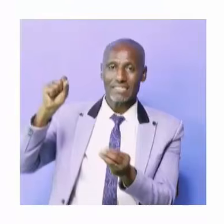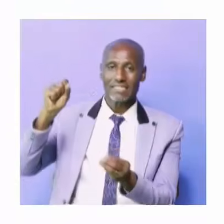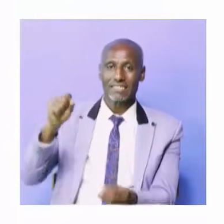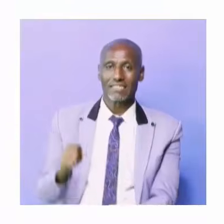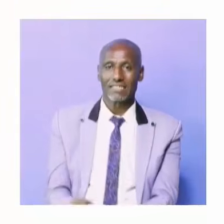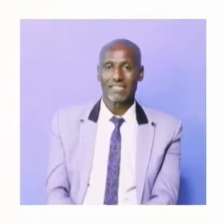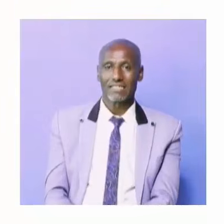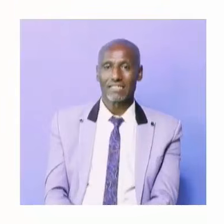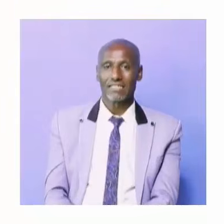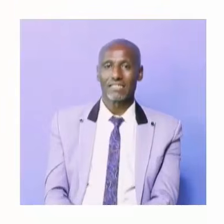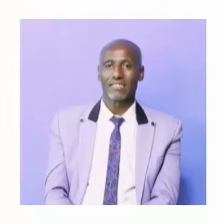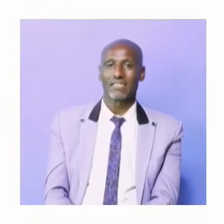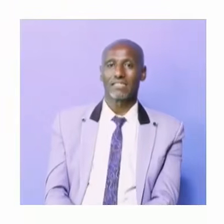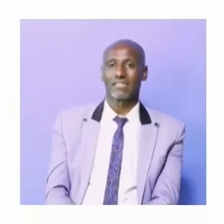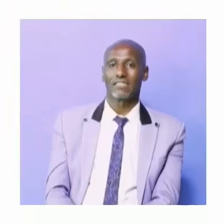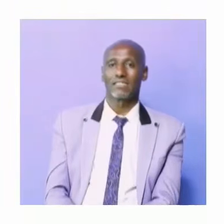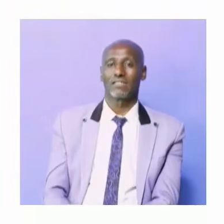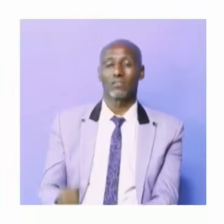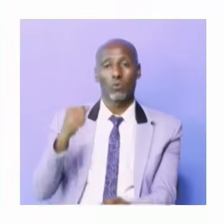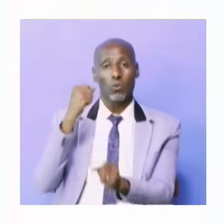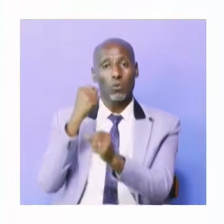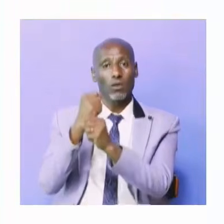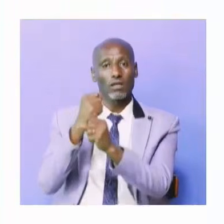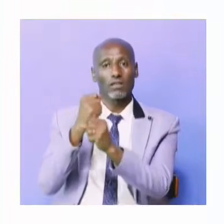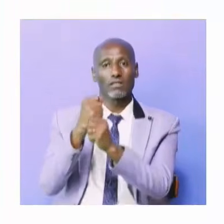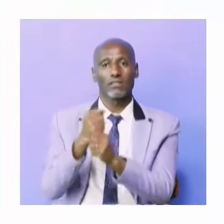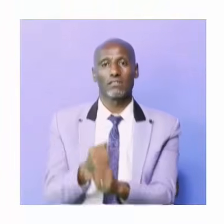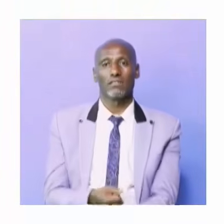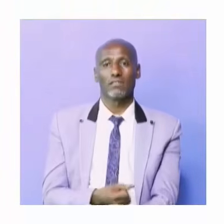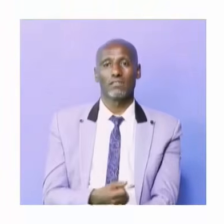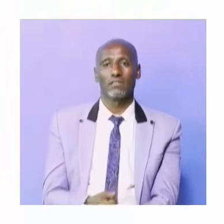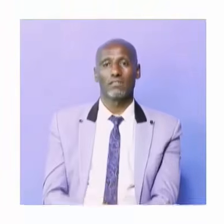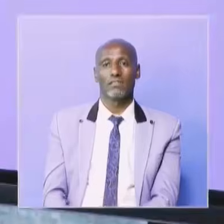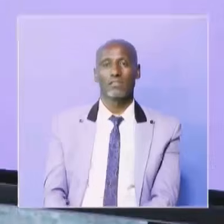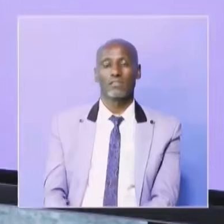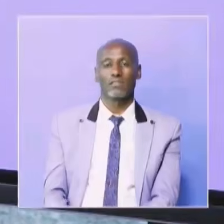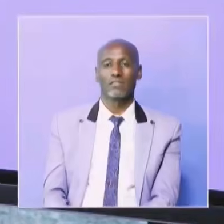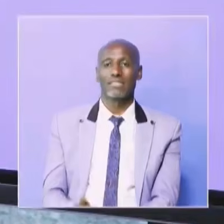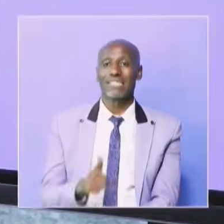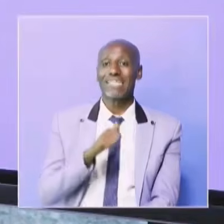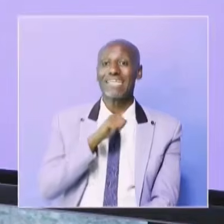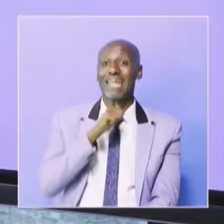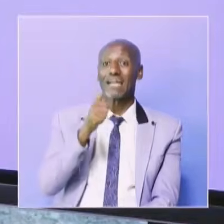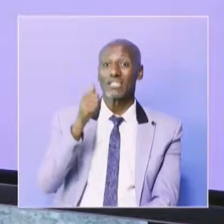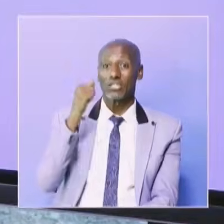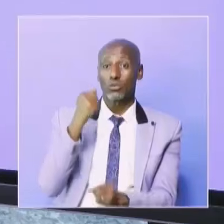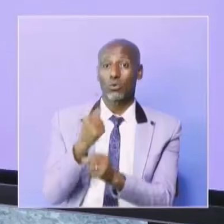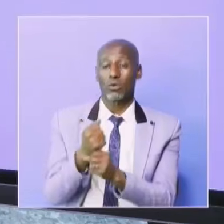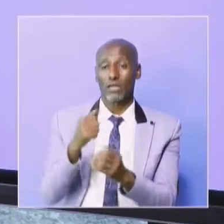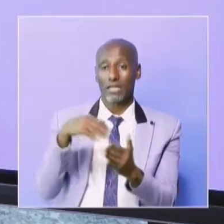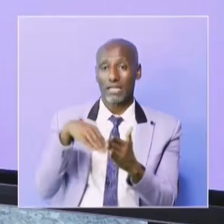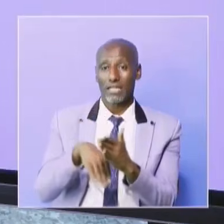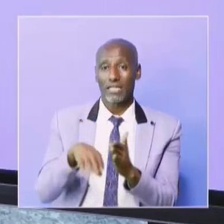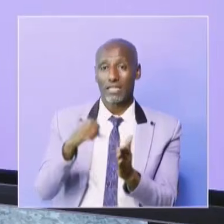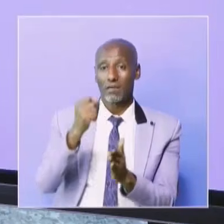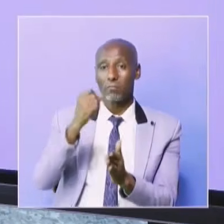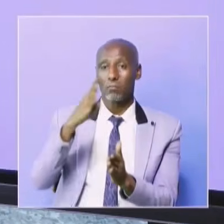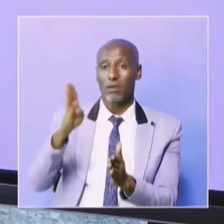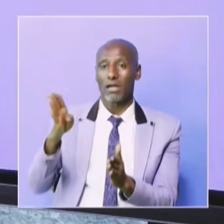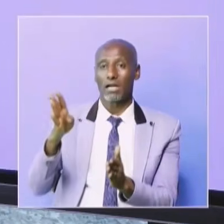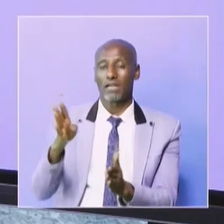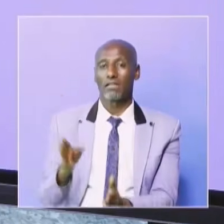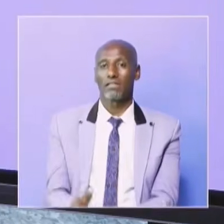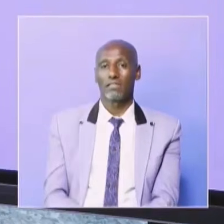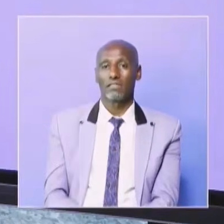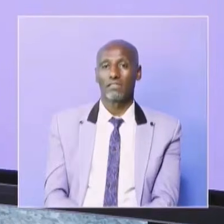simply write what? Work. My father doesn't work in the bank. The